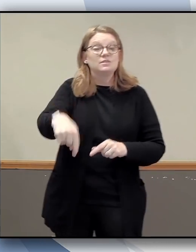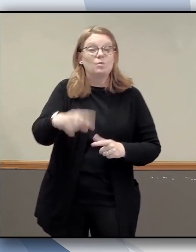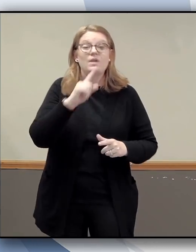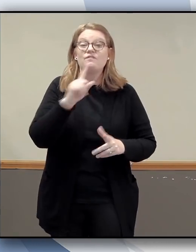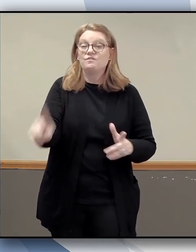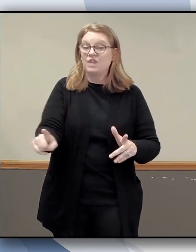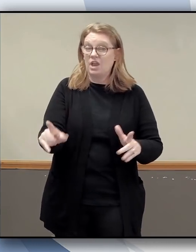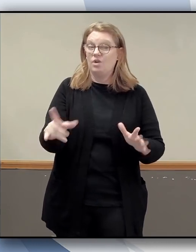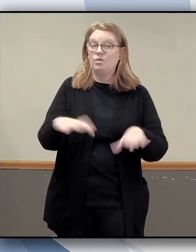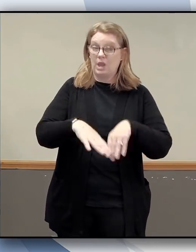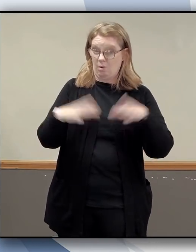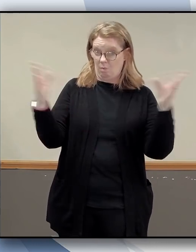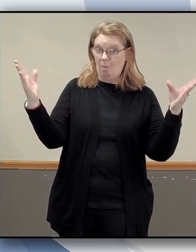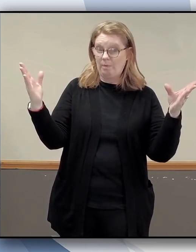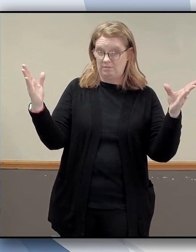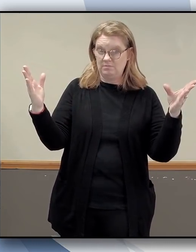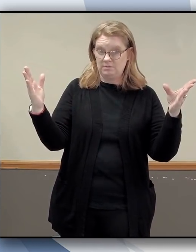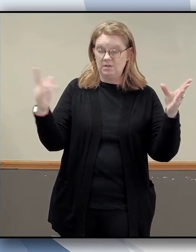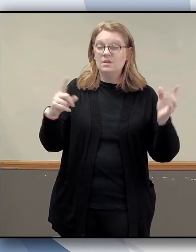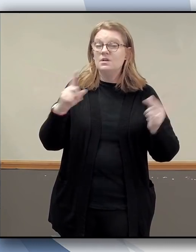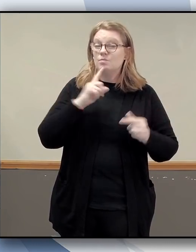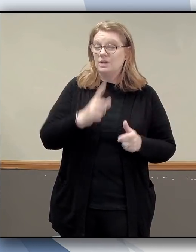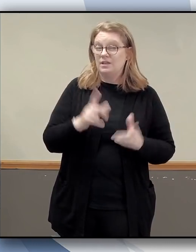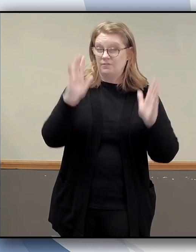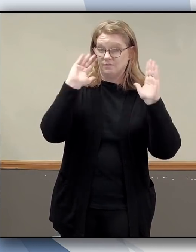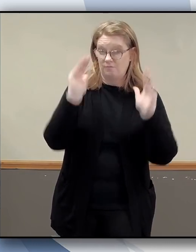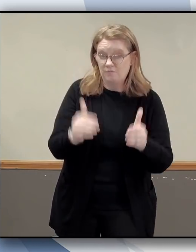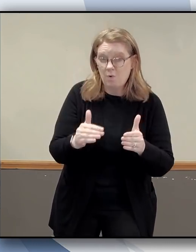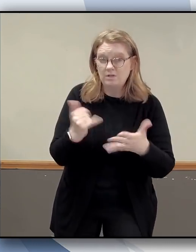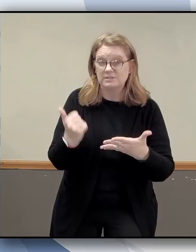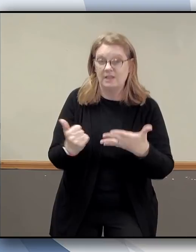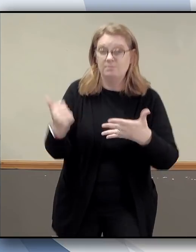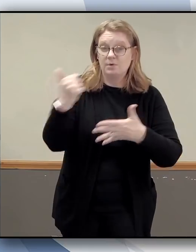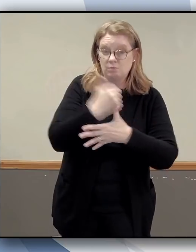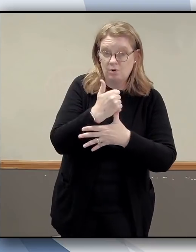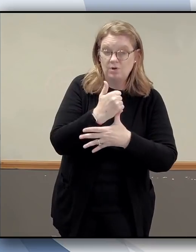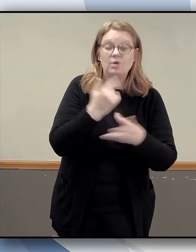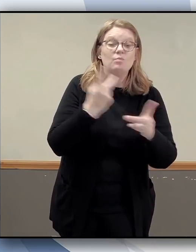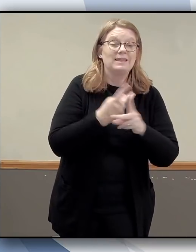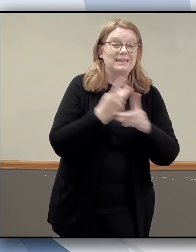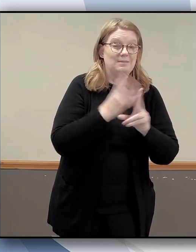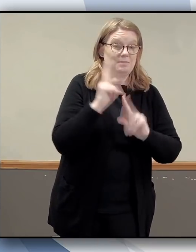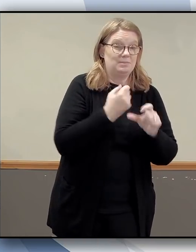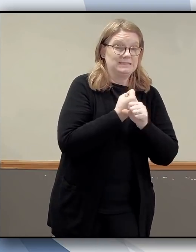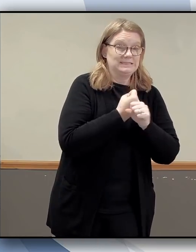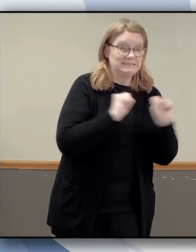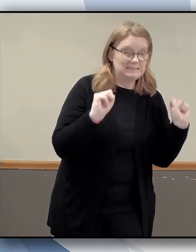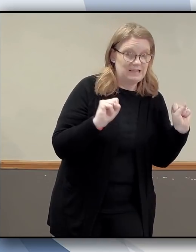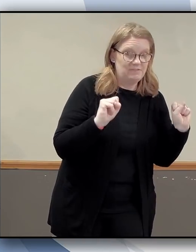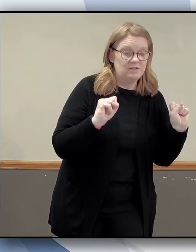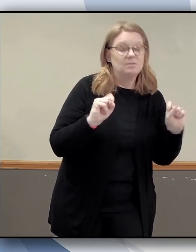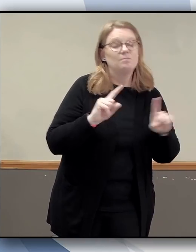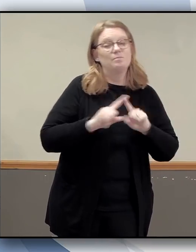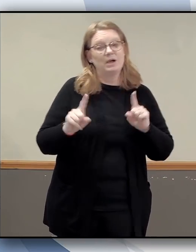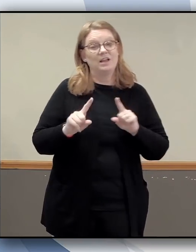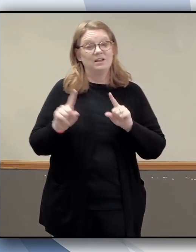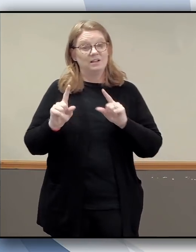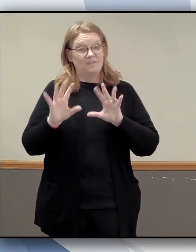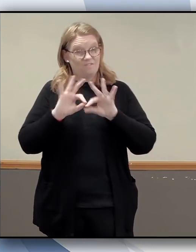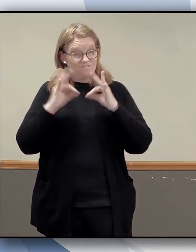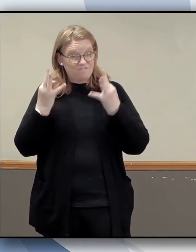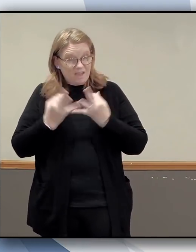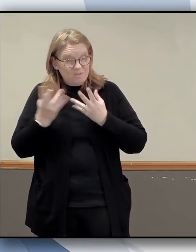open and focused on making sure that we keep residents safe, but family visitation is a key tenet